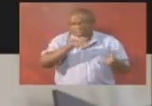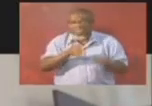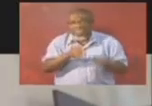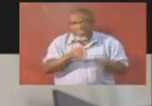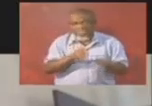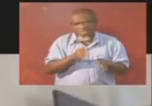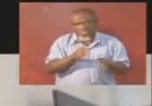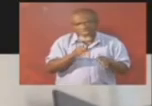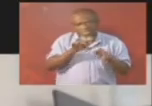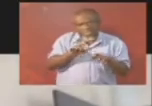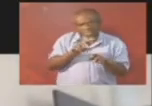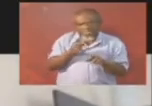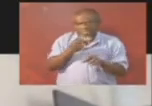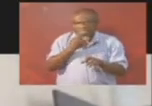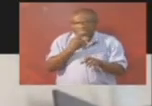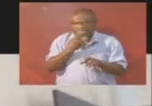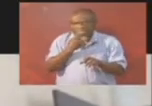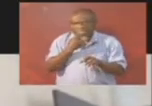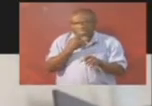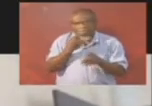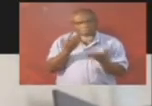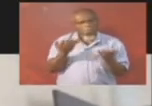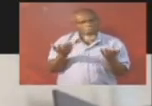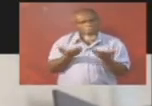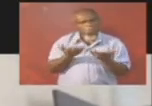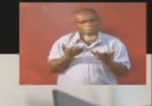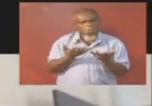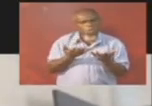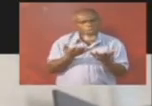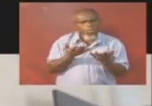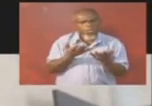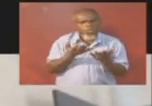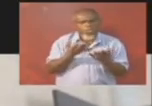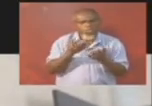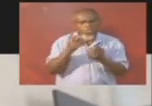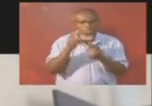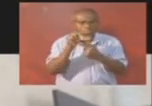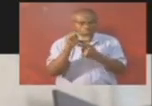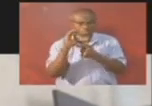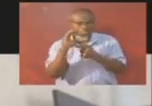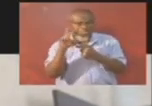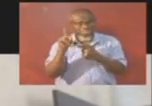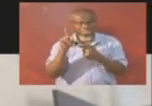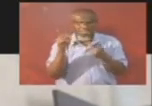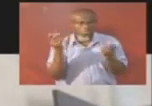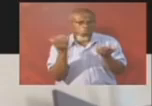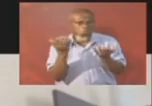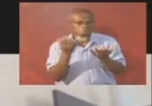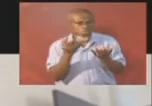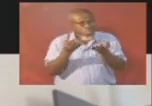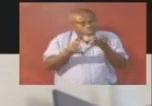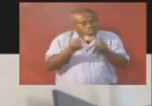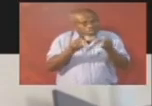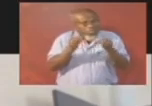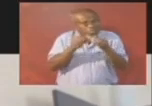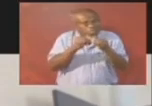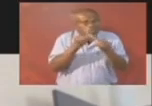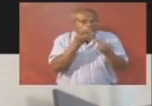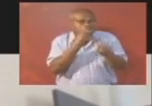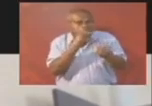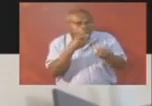what those comorbidities are looking like, whether it's mainly diabetes, whether it's diabetes, hypertension, has that